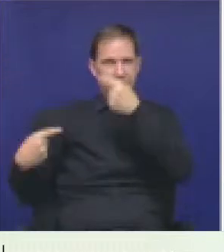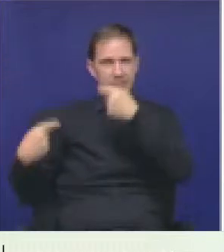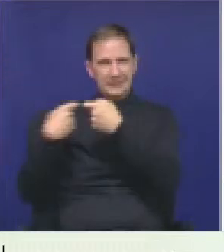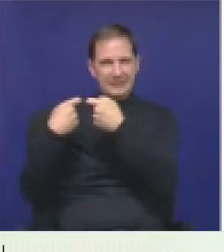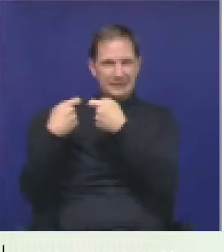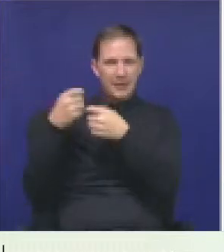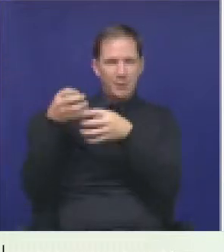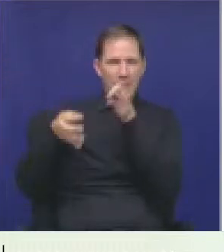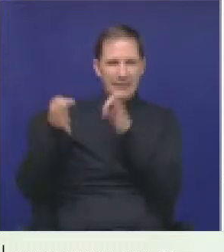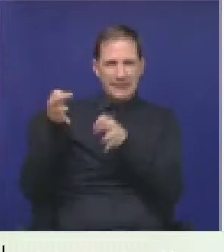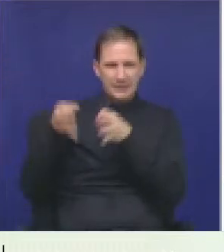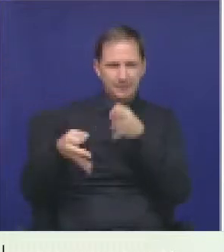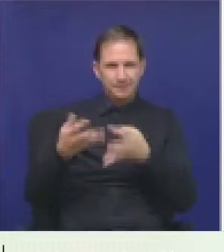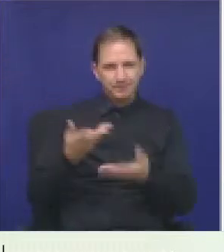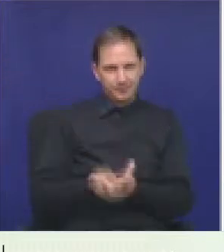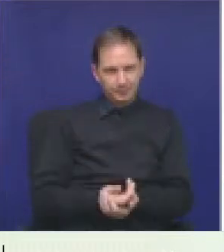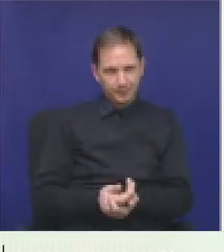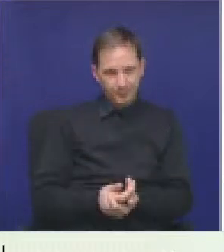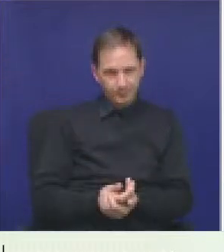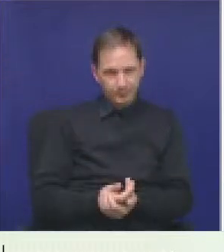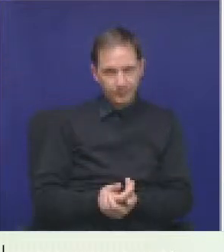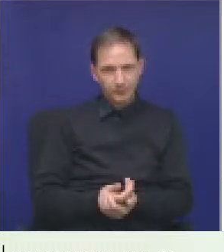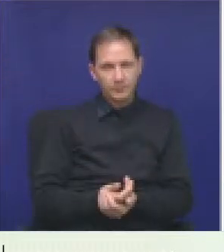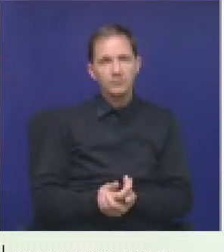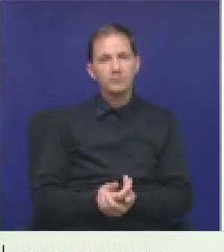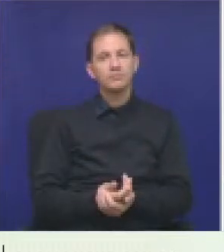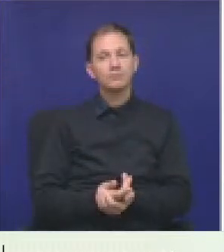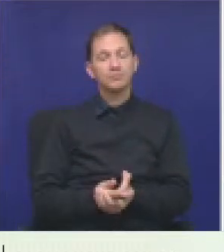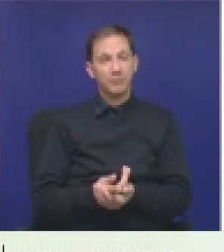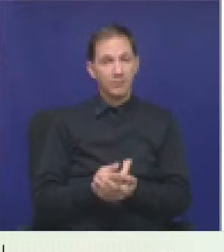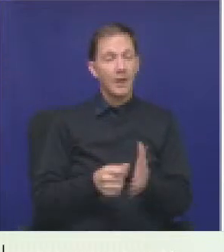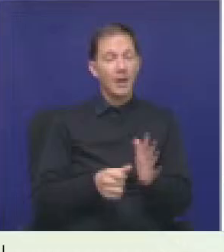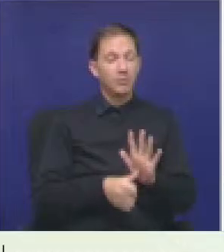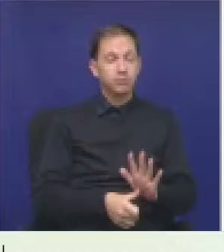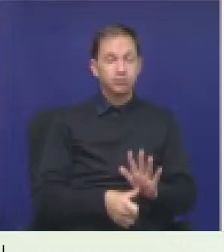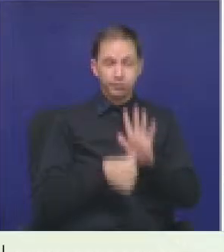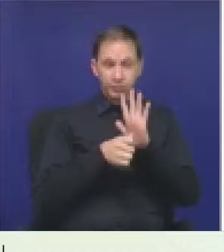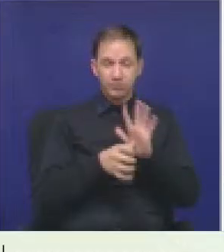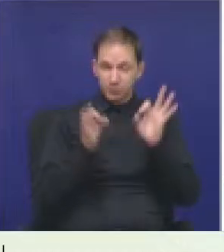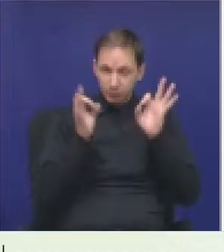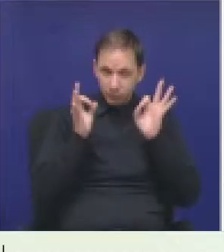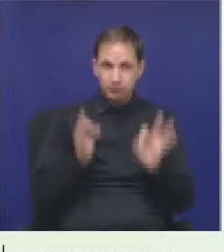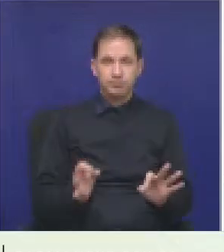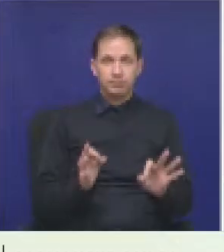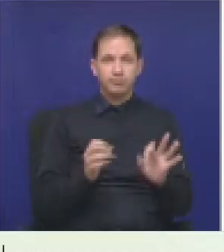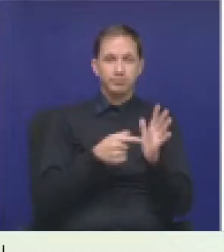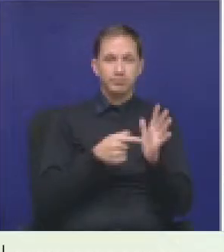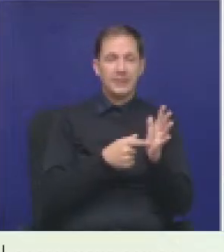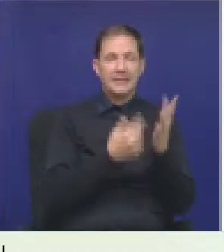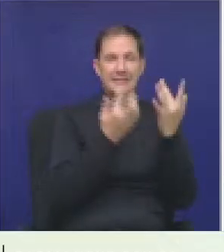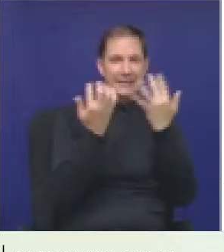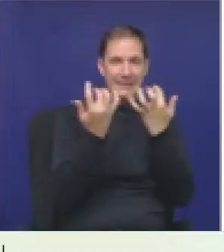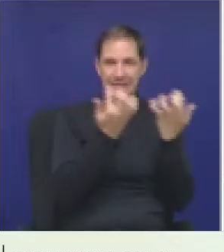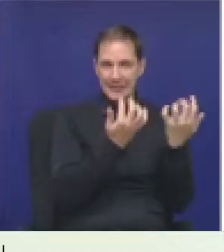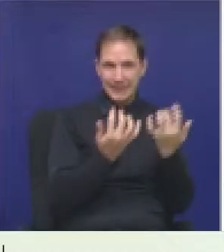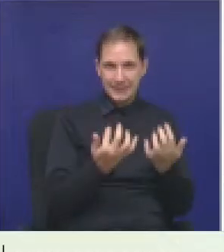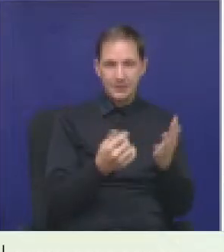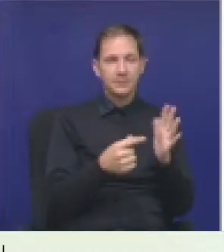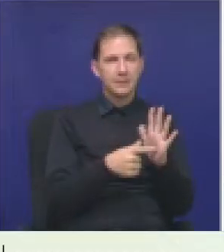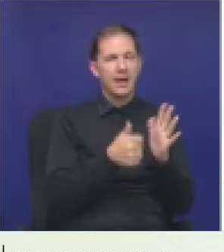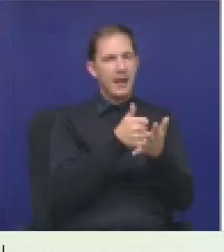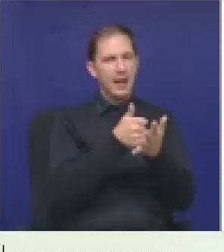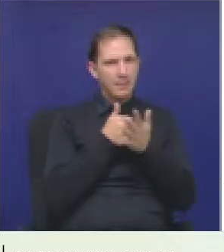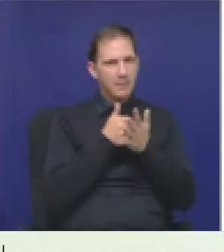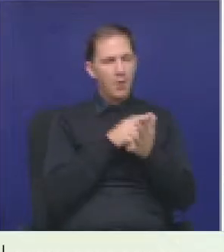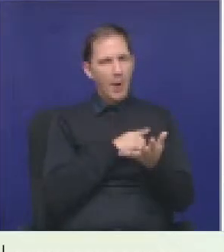complex challenges, and competing narratives, official statistics provide us with one constant: the truth told in